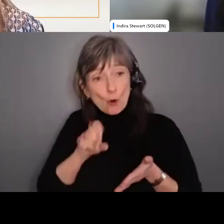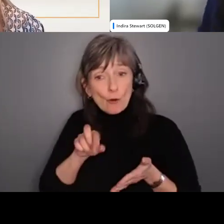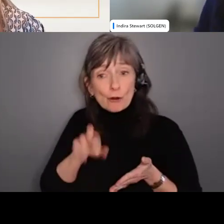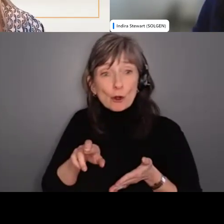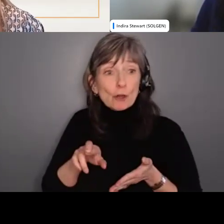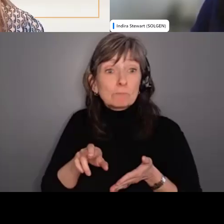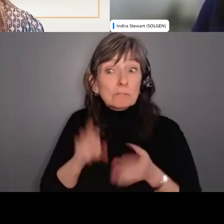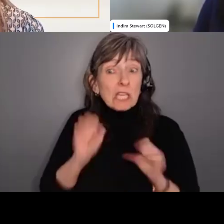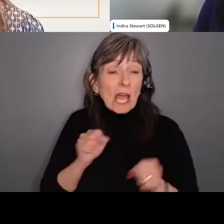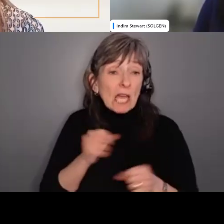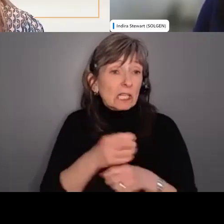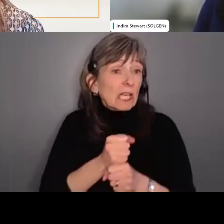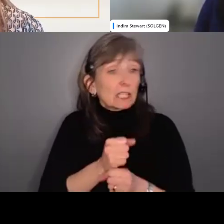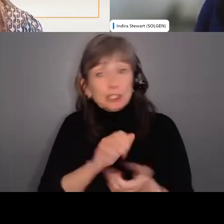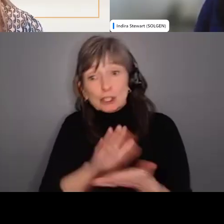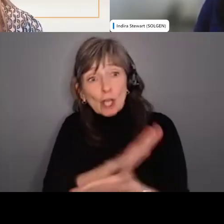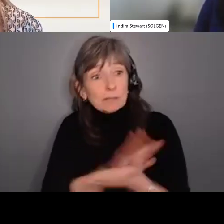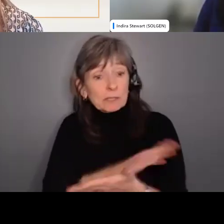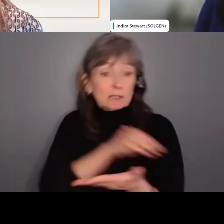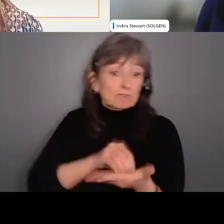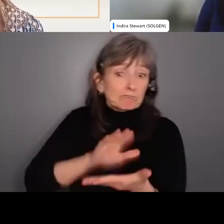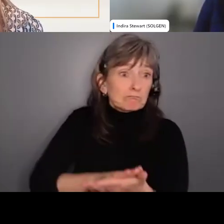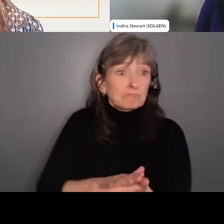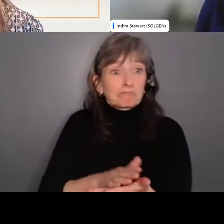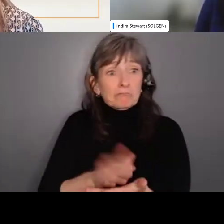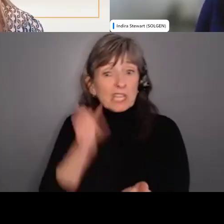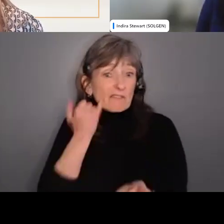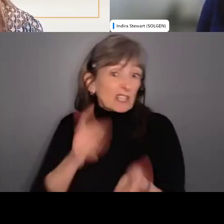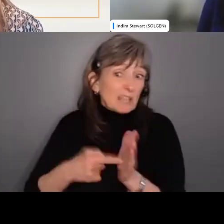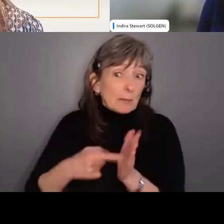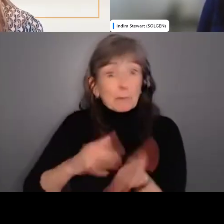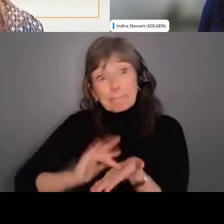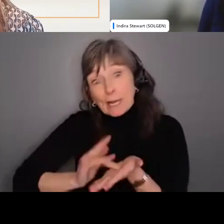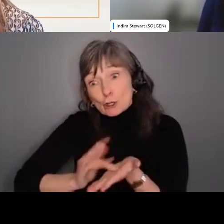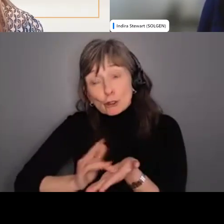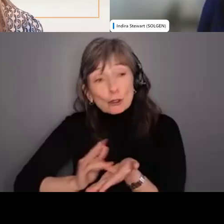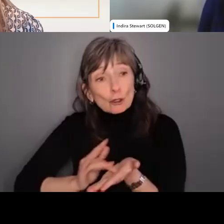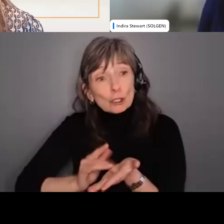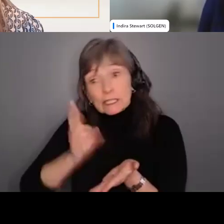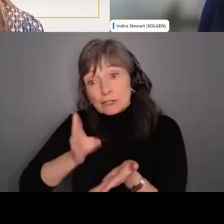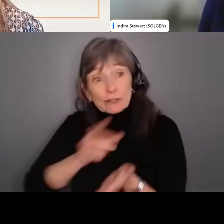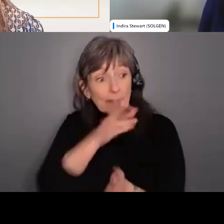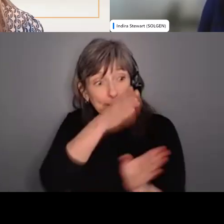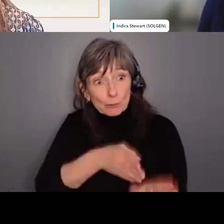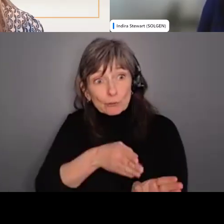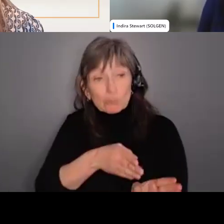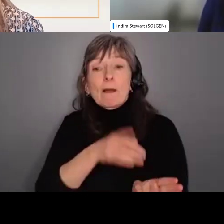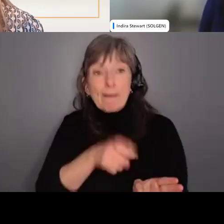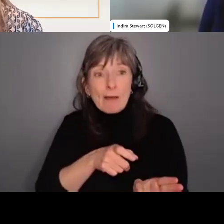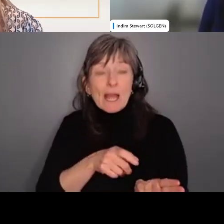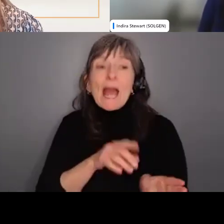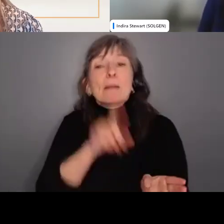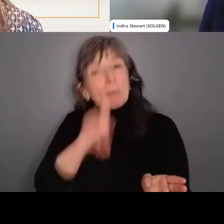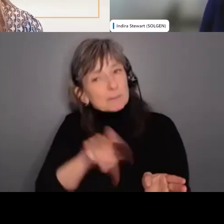So as a coroner, if I want to review medical records of an individual, and it has to be of a deceased